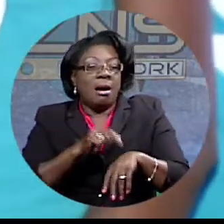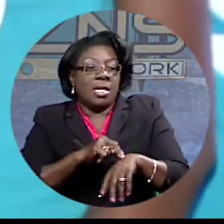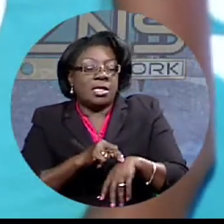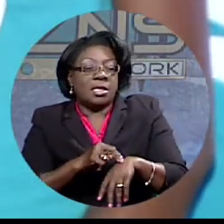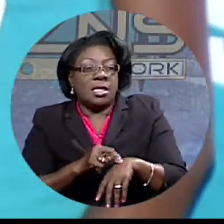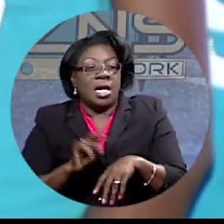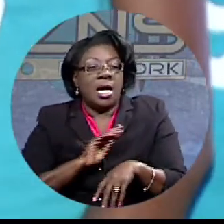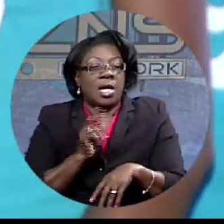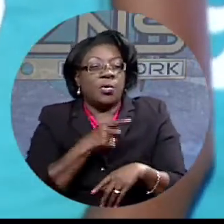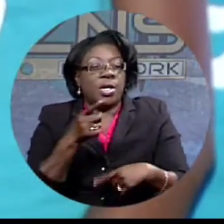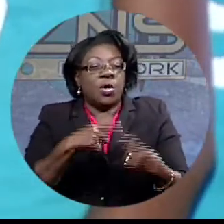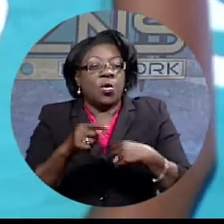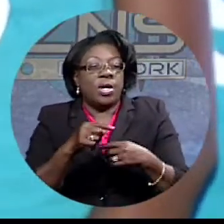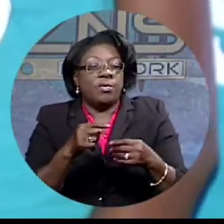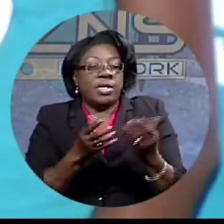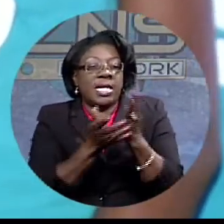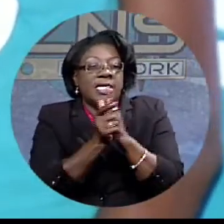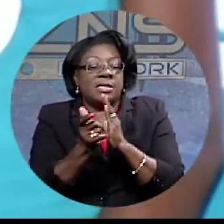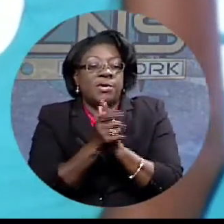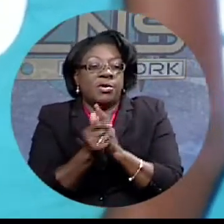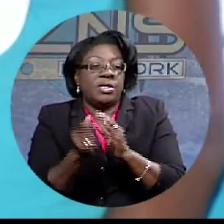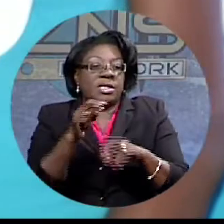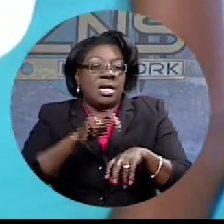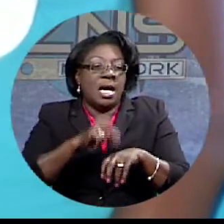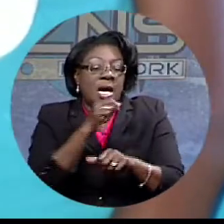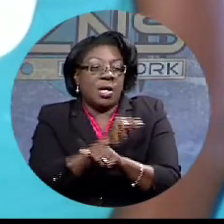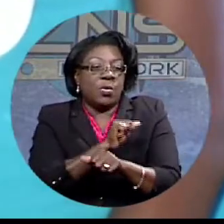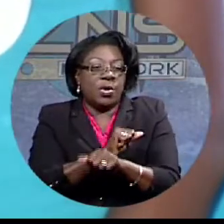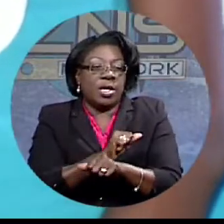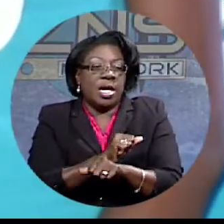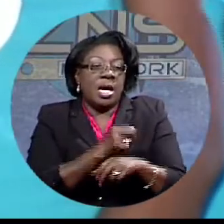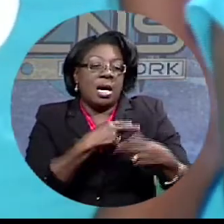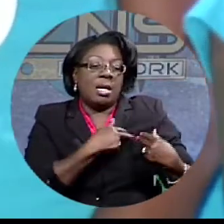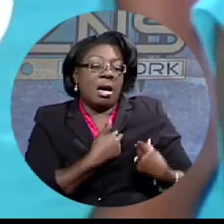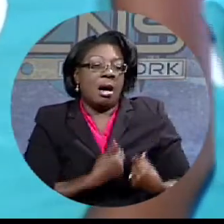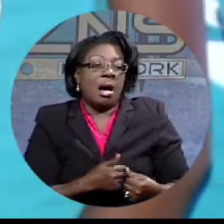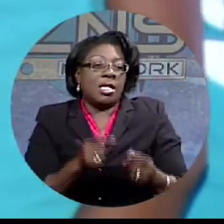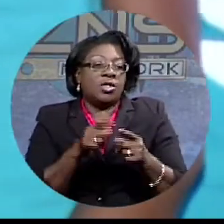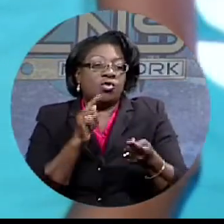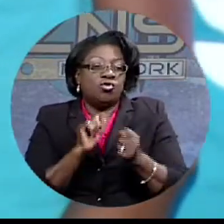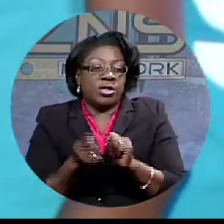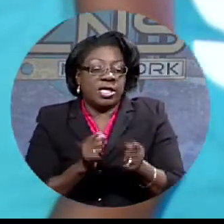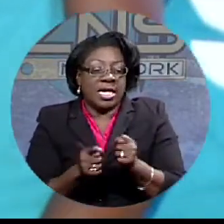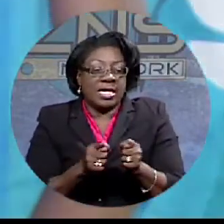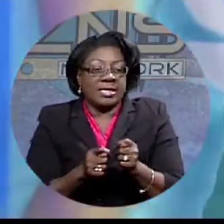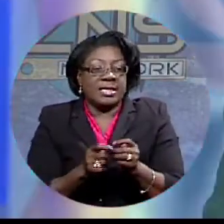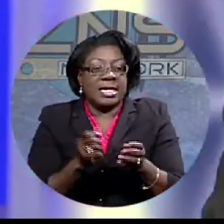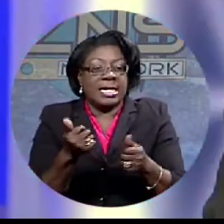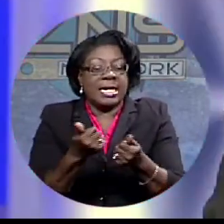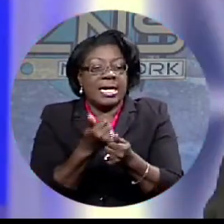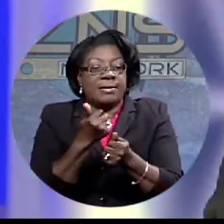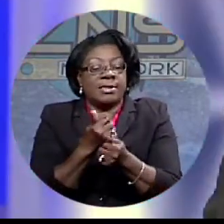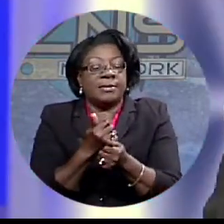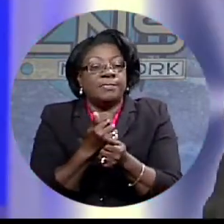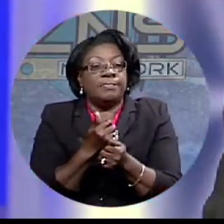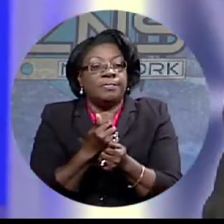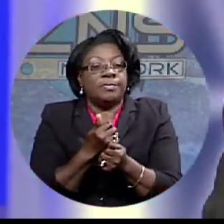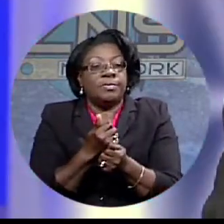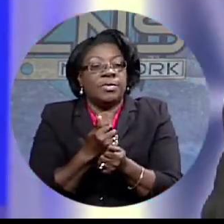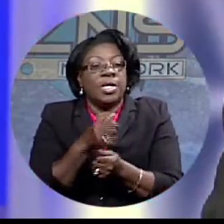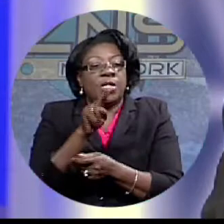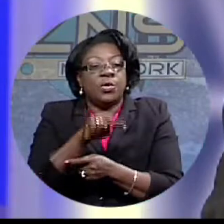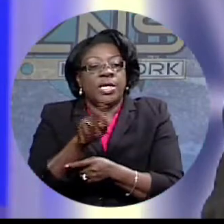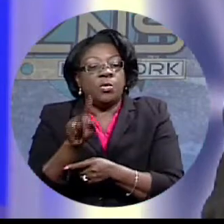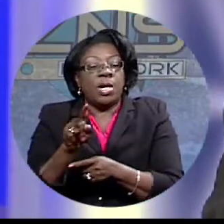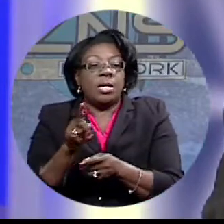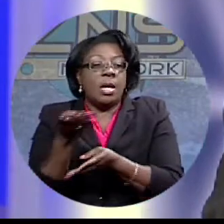we are going to go with the experience and our hard work and our hearts to this Trinidad CBC. And finally, in sports, 21 Bahamians